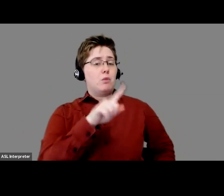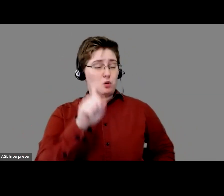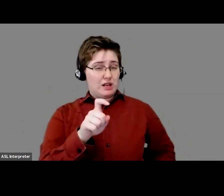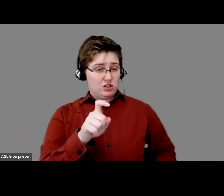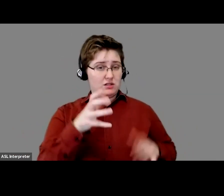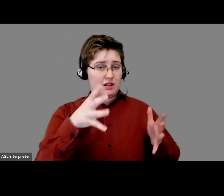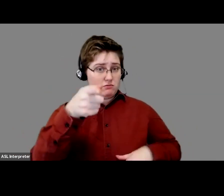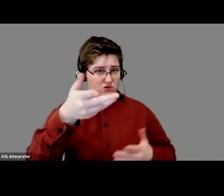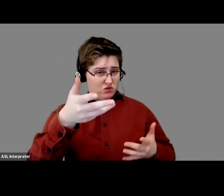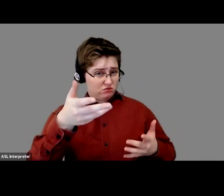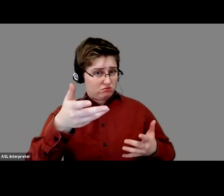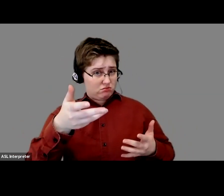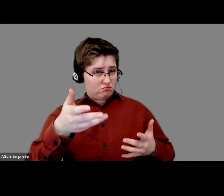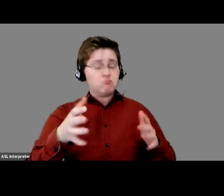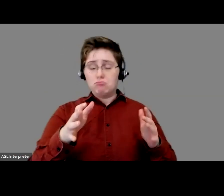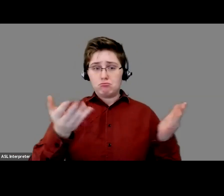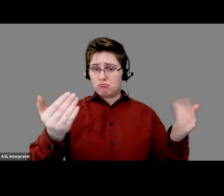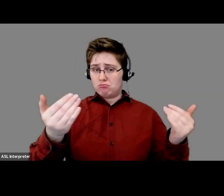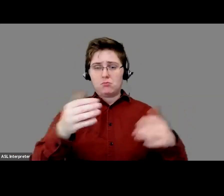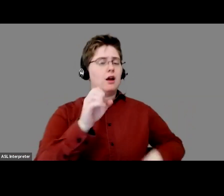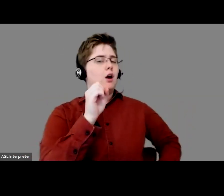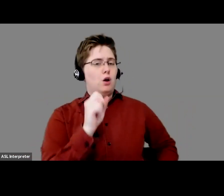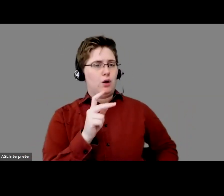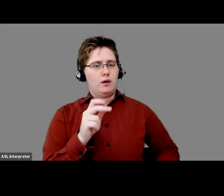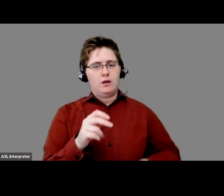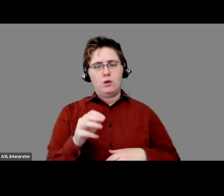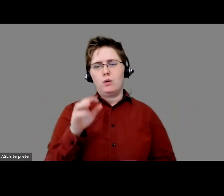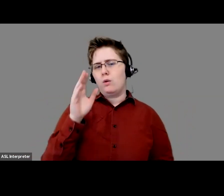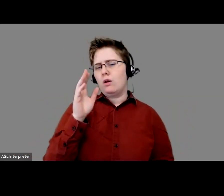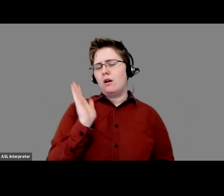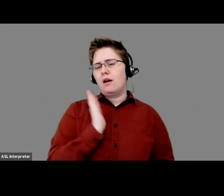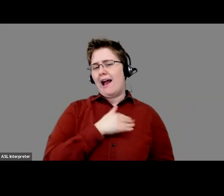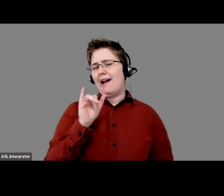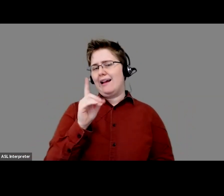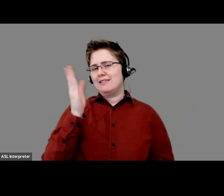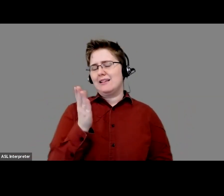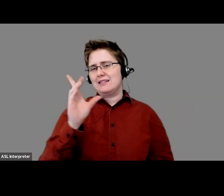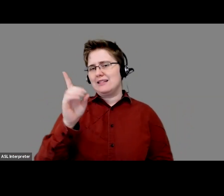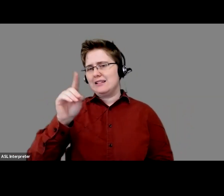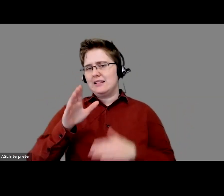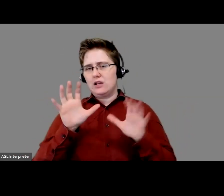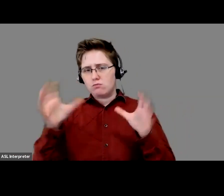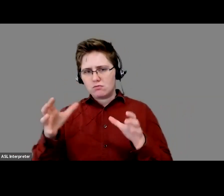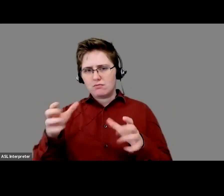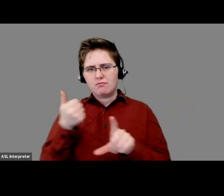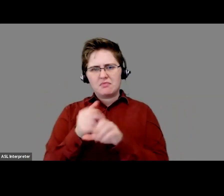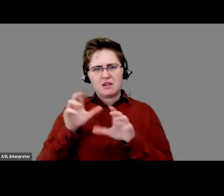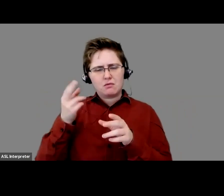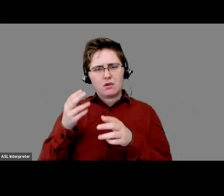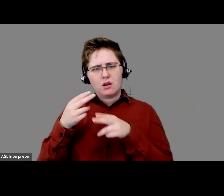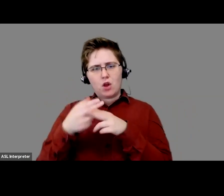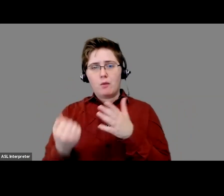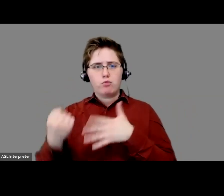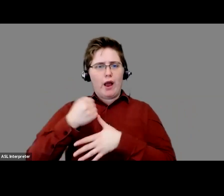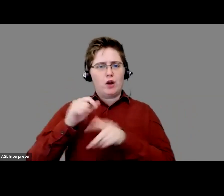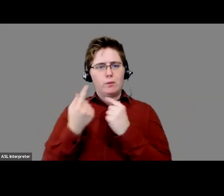so it's up to you. Yeah. We can, Yeah. okay. Will our ID/DD populations be considered a priority group for